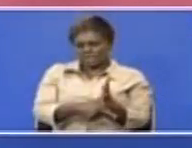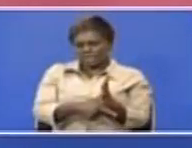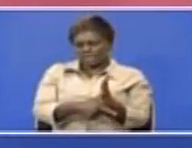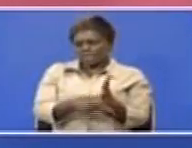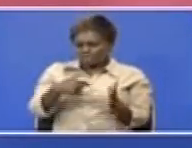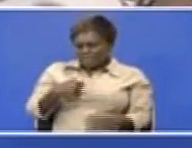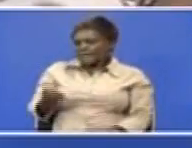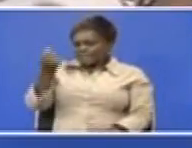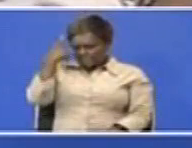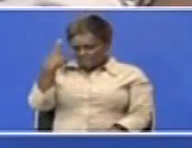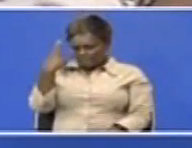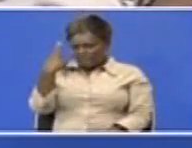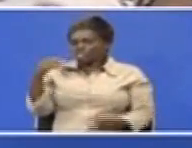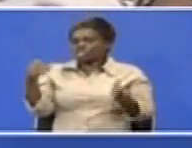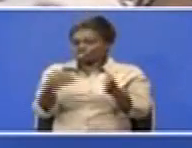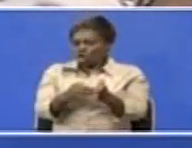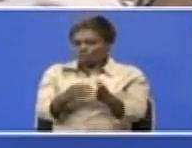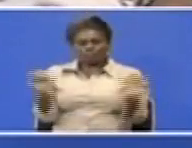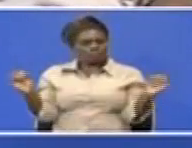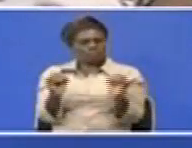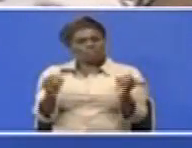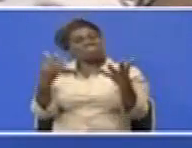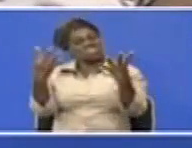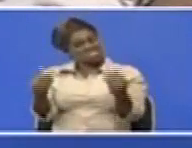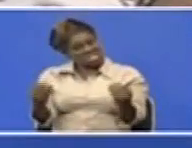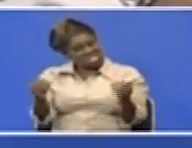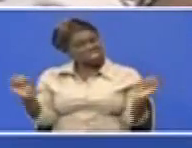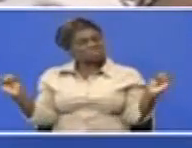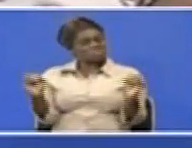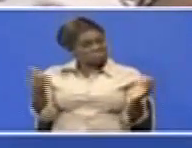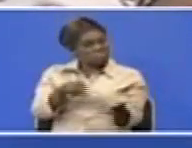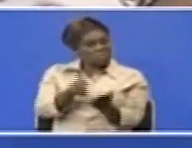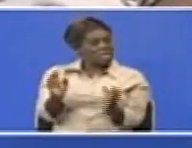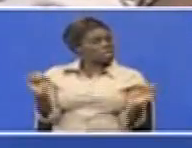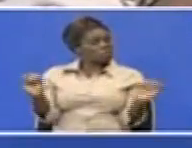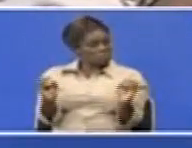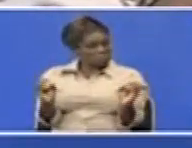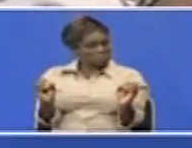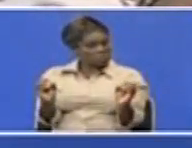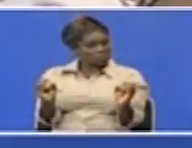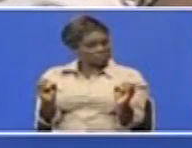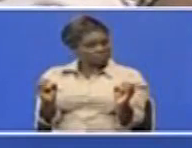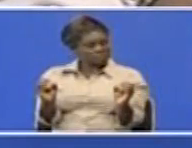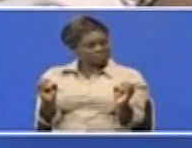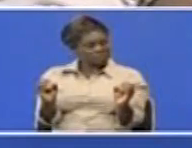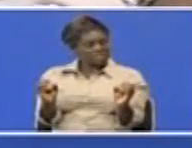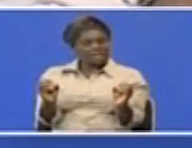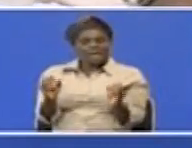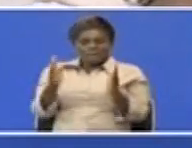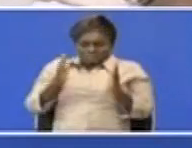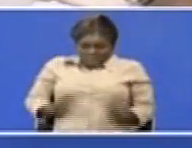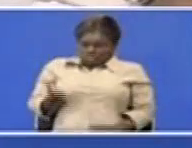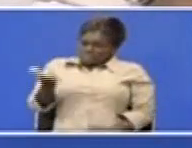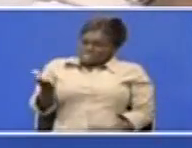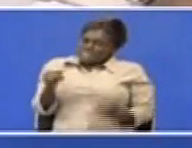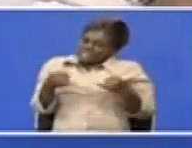her understand it will not stop, and it is not as easy as him just paying the bill and her going to pack up and leave. This is somebody who was